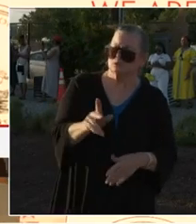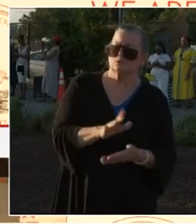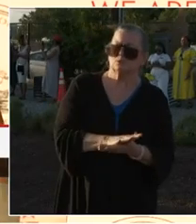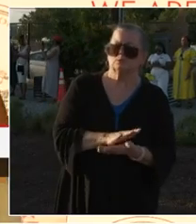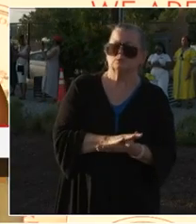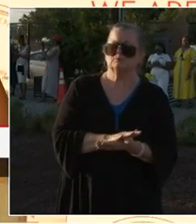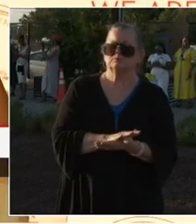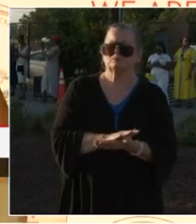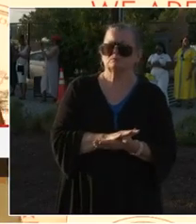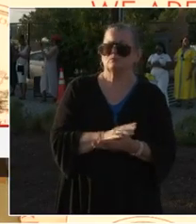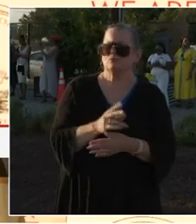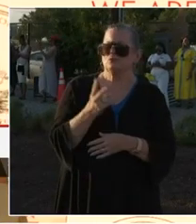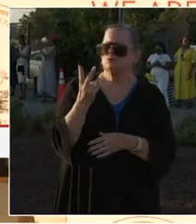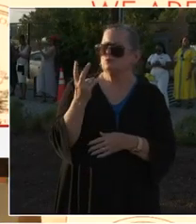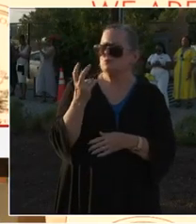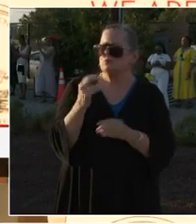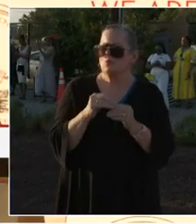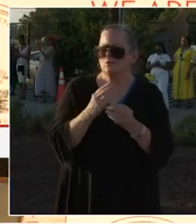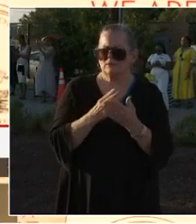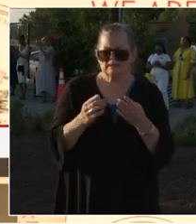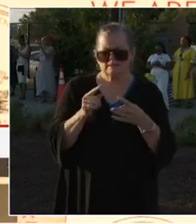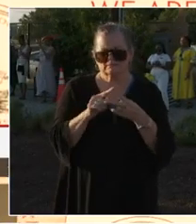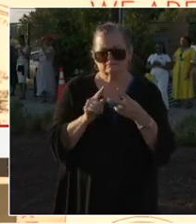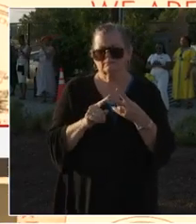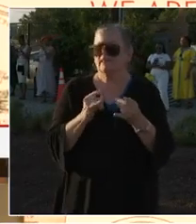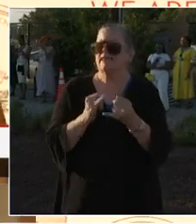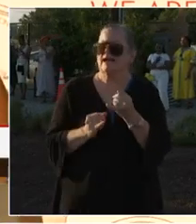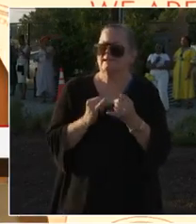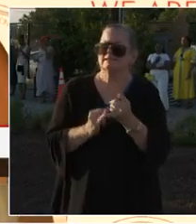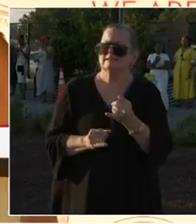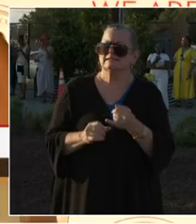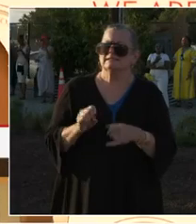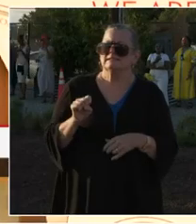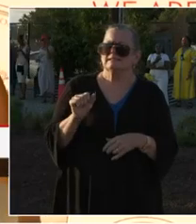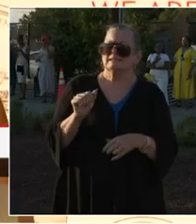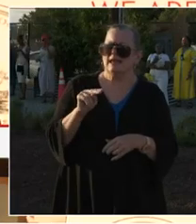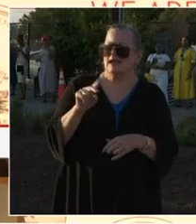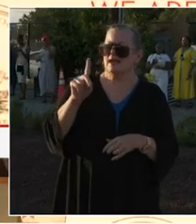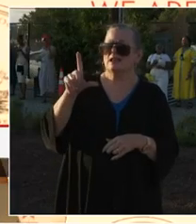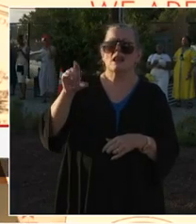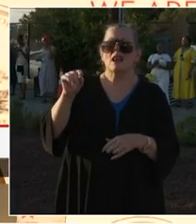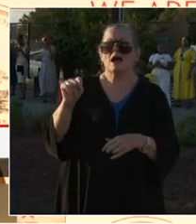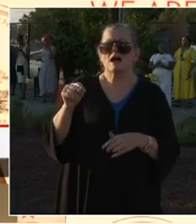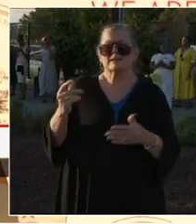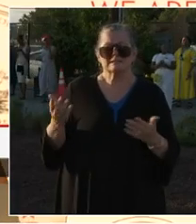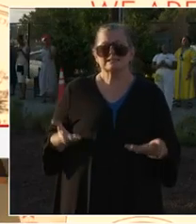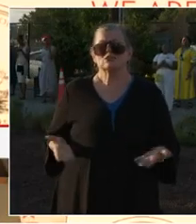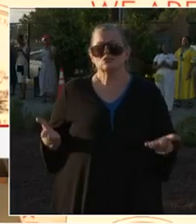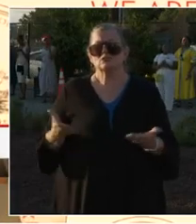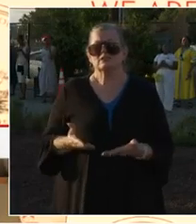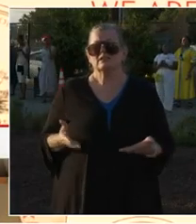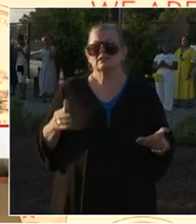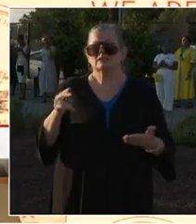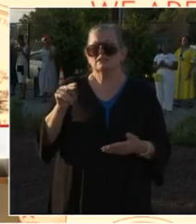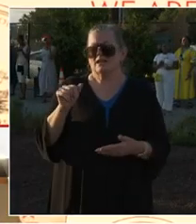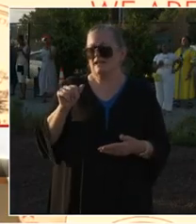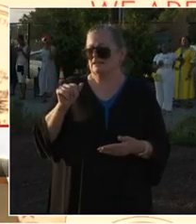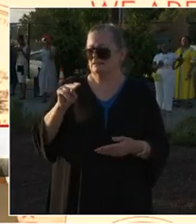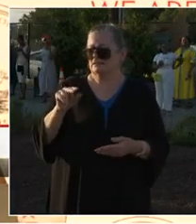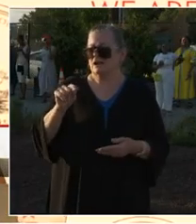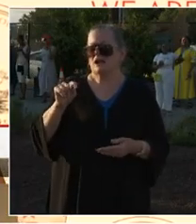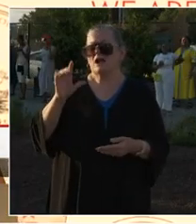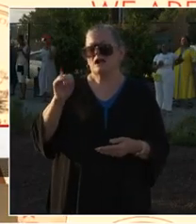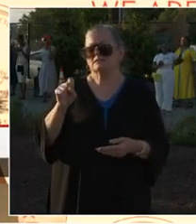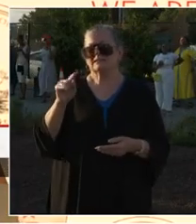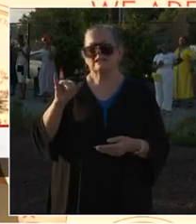last things. We see the Sandlot here in Anacostia If you haven't had a chance to catch up